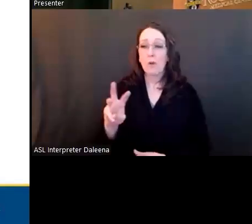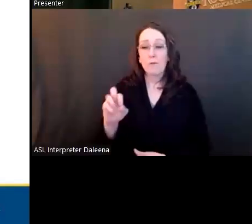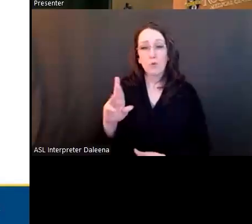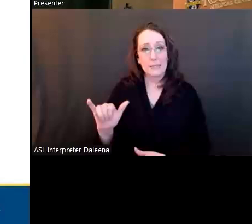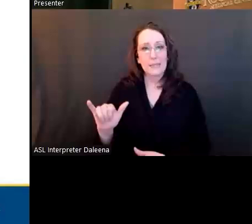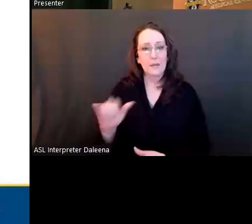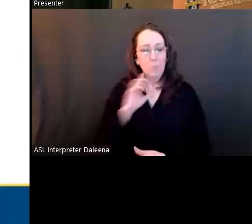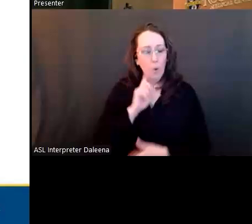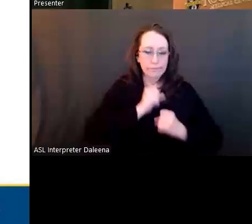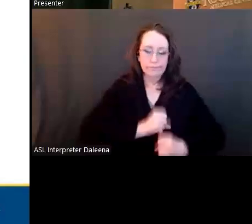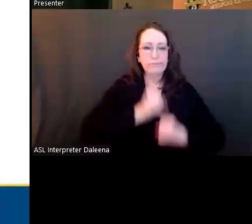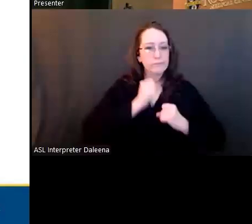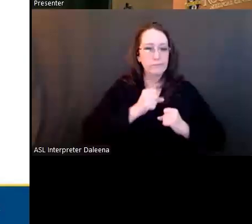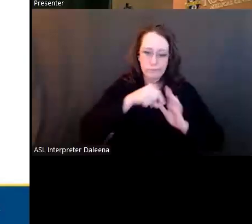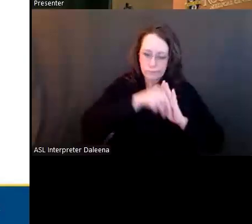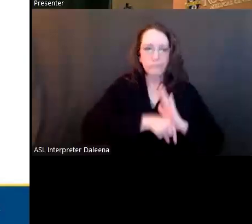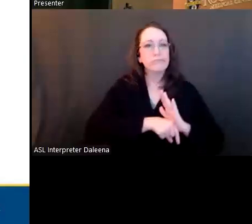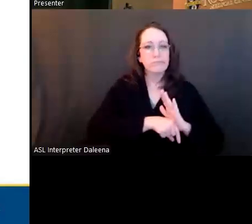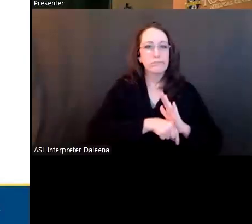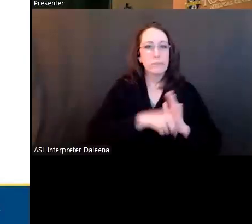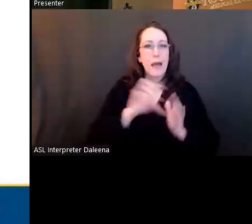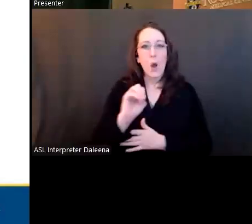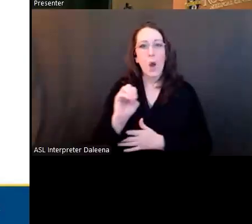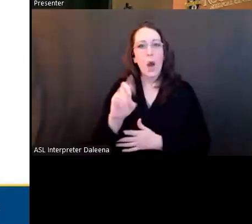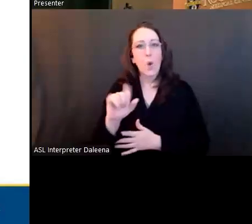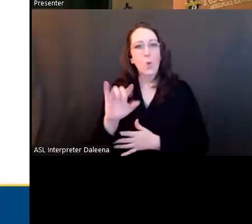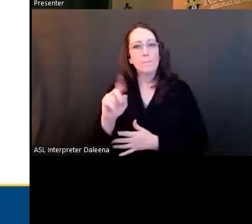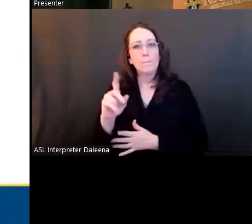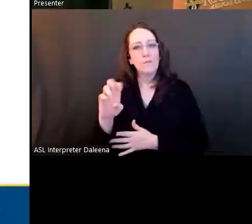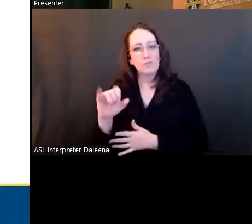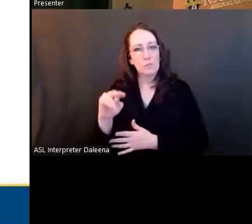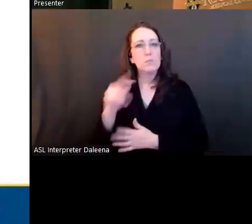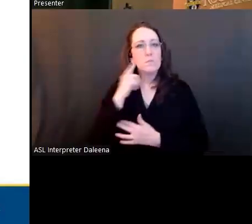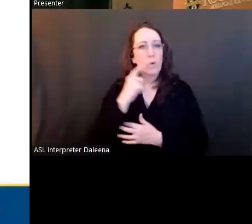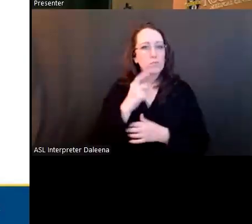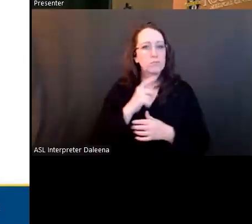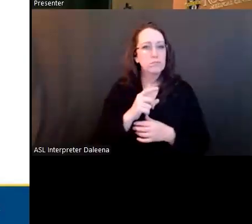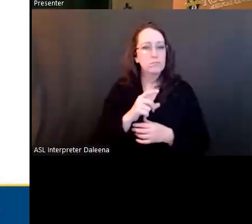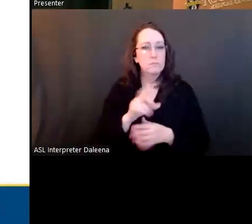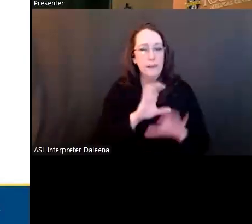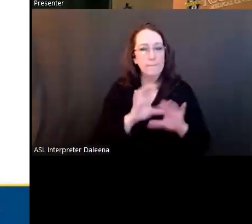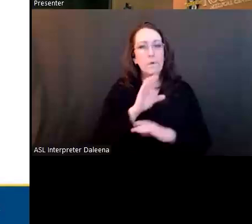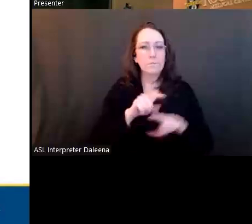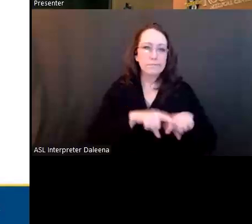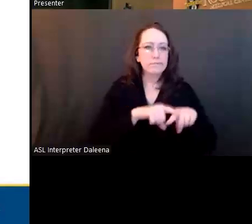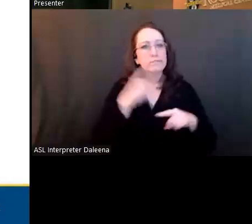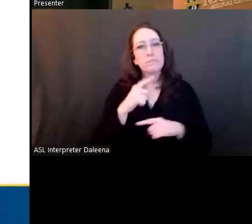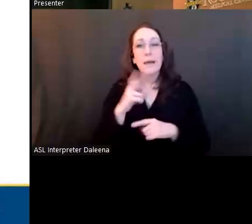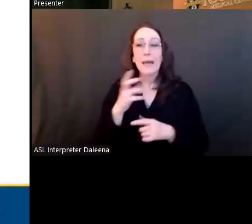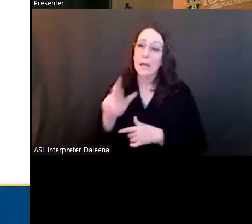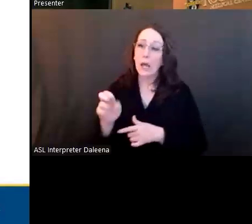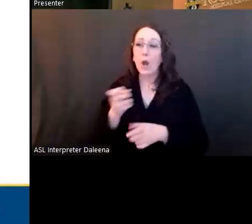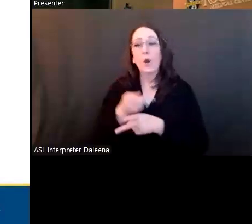intensive outpatient chemical dependency treatment. We have care management. We have the Intercept program